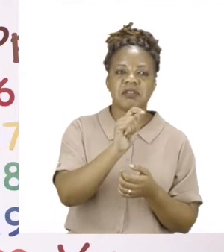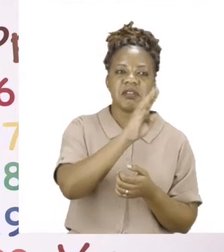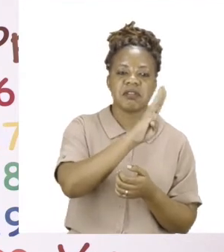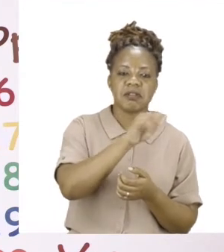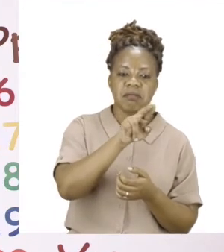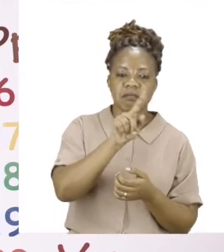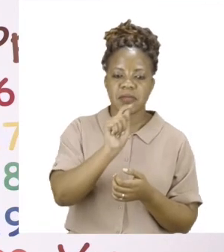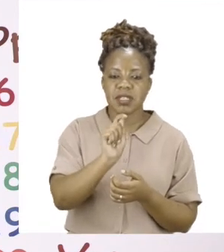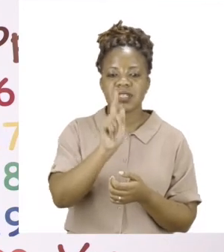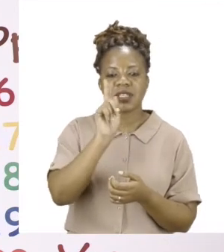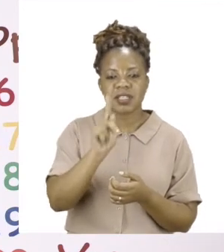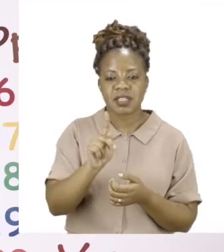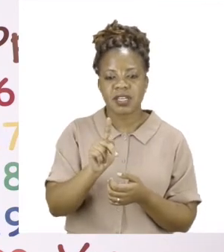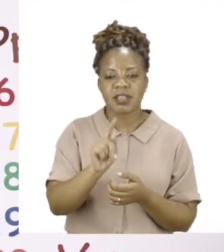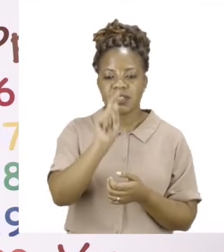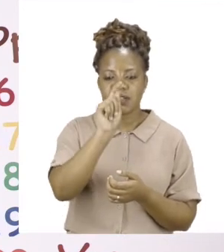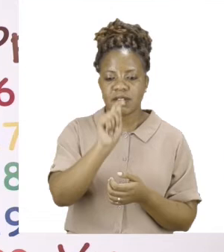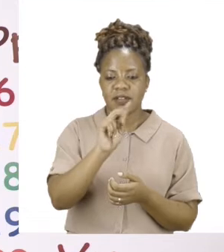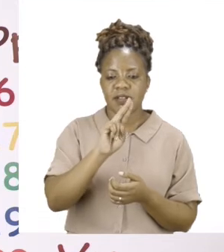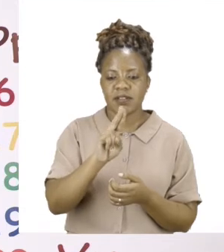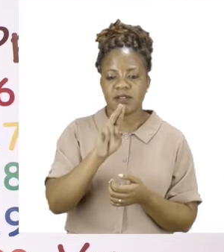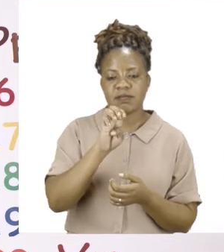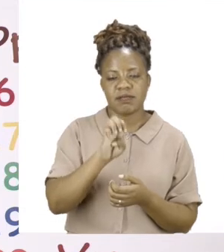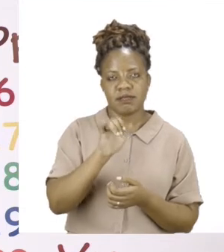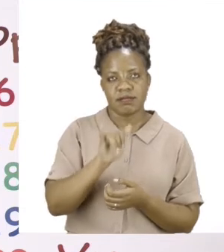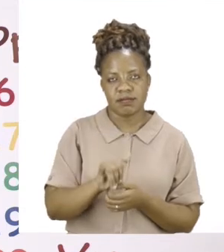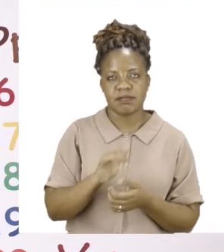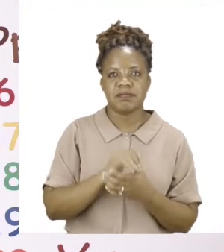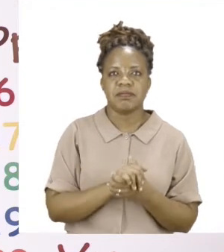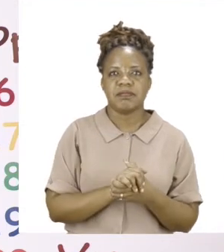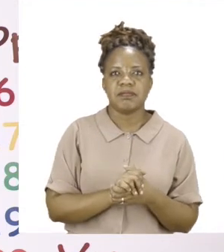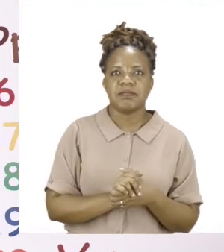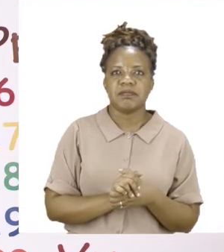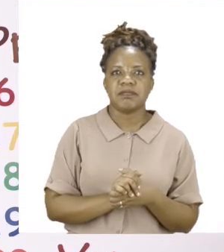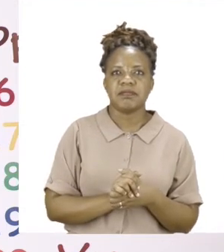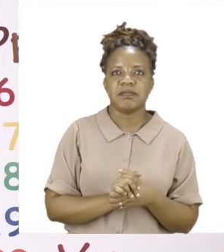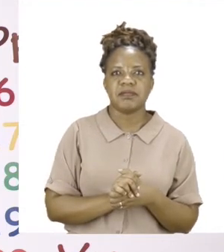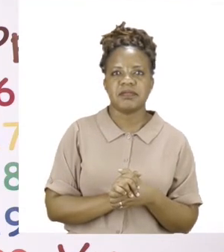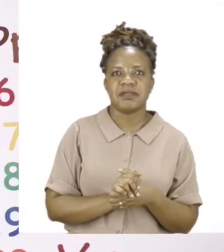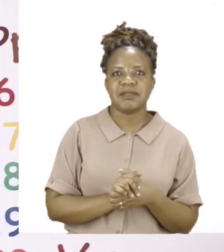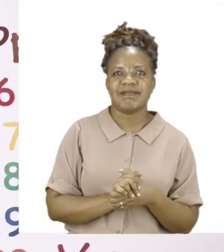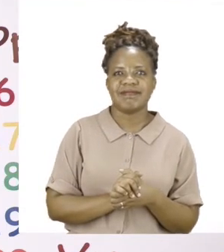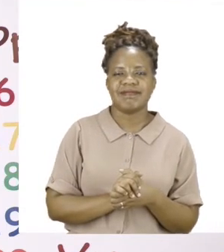word they. Don't forget to cross out the word they so that we don't look for it